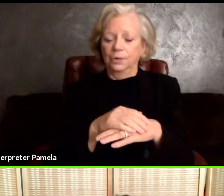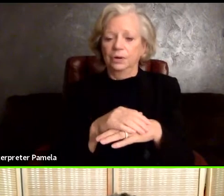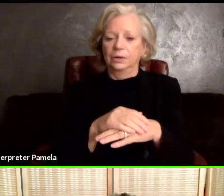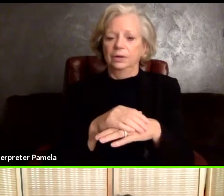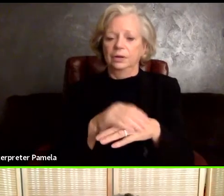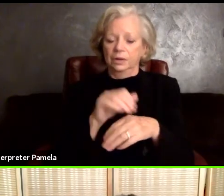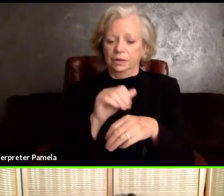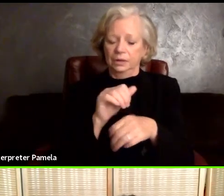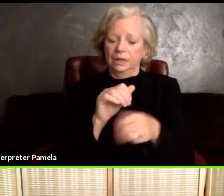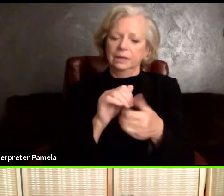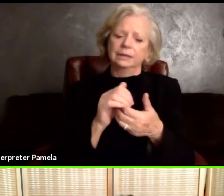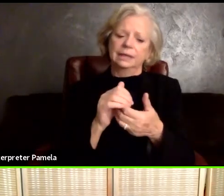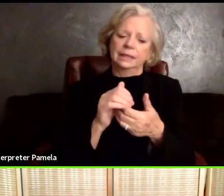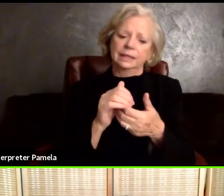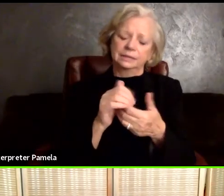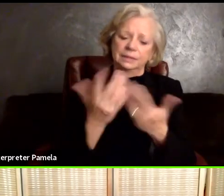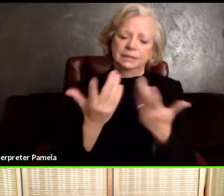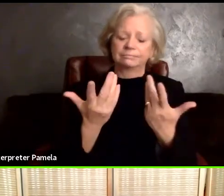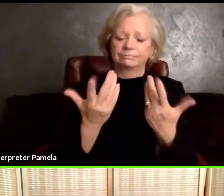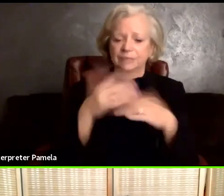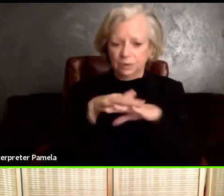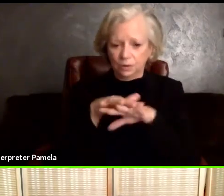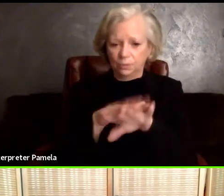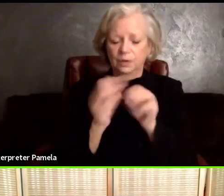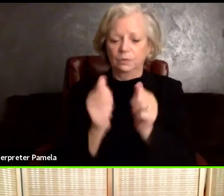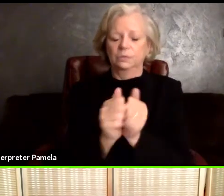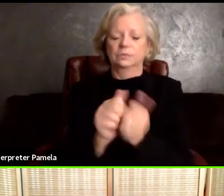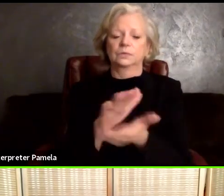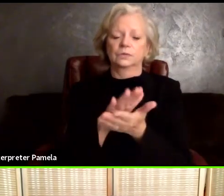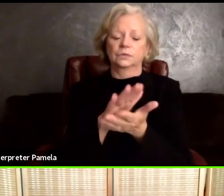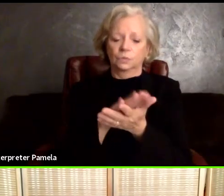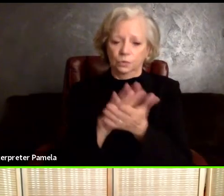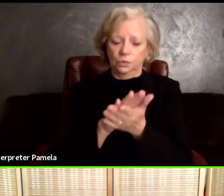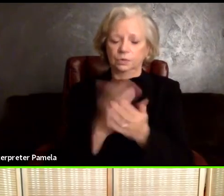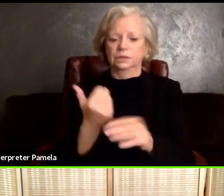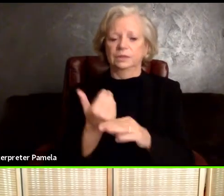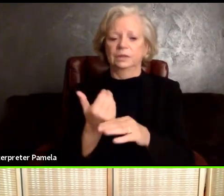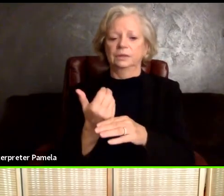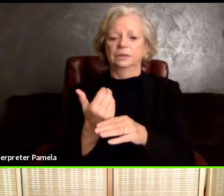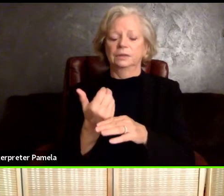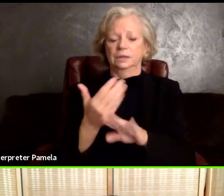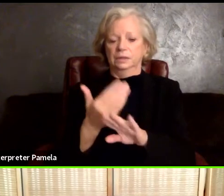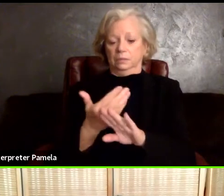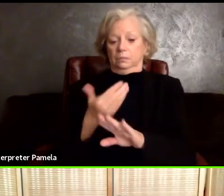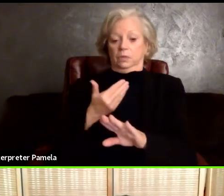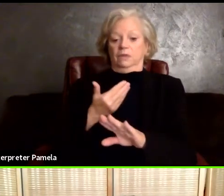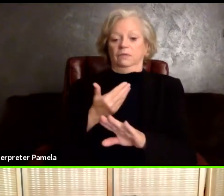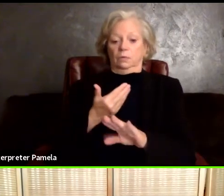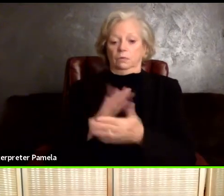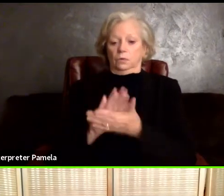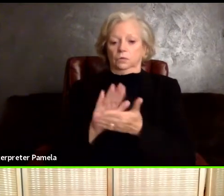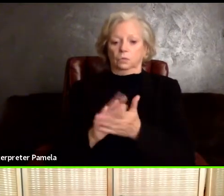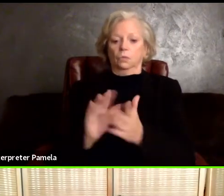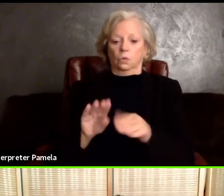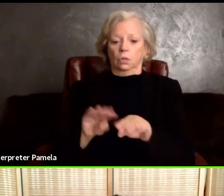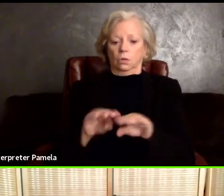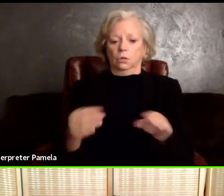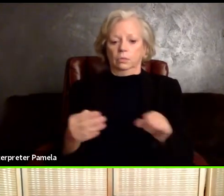in preparation for schools reopening, because you all were preparing. All of the schools were